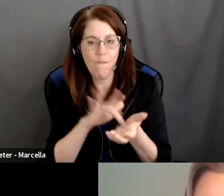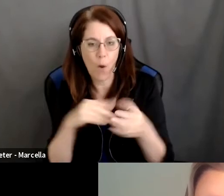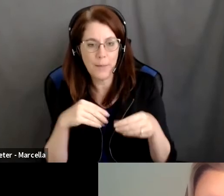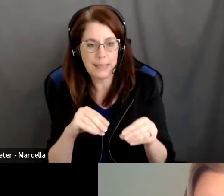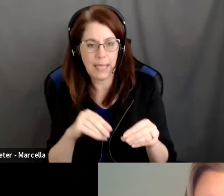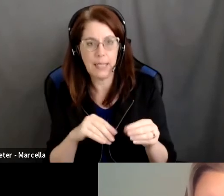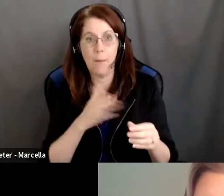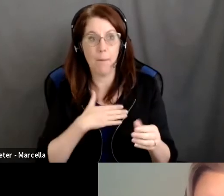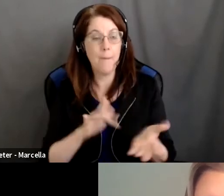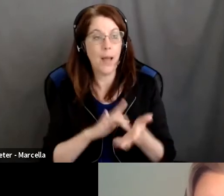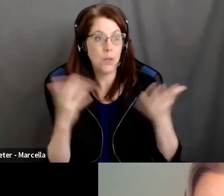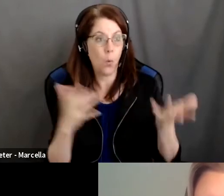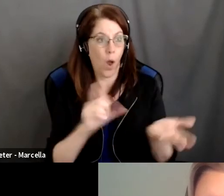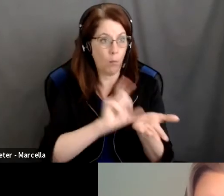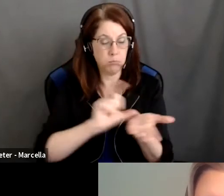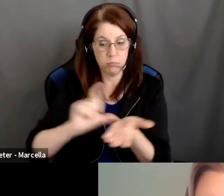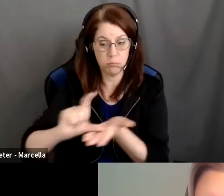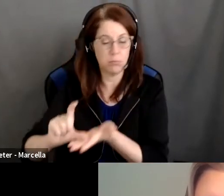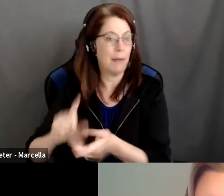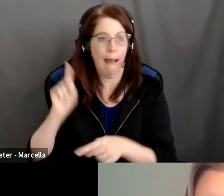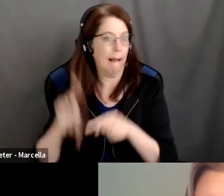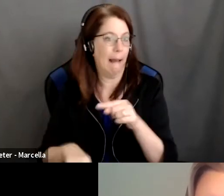are my medications that I cannot get a hold of.